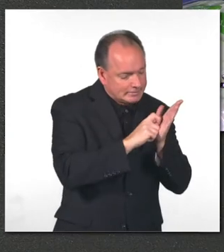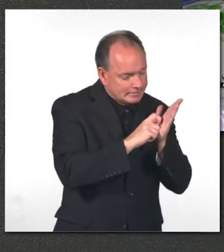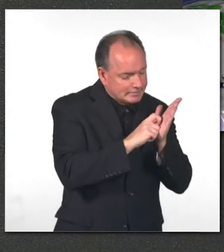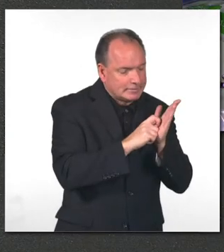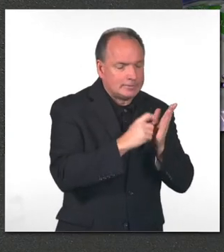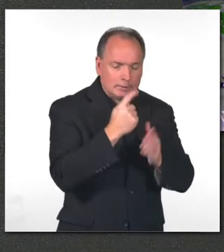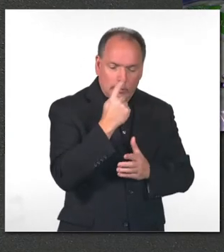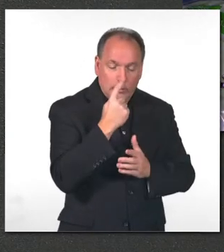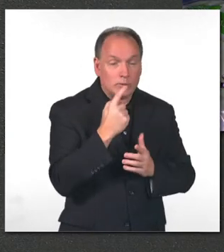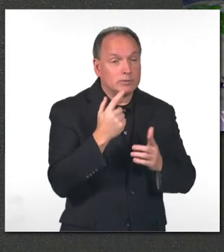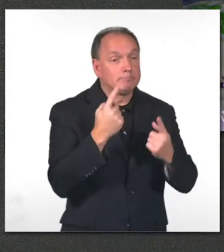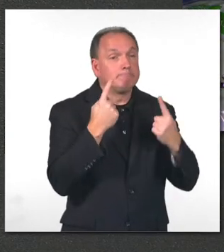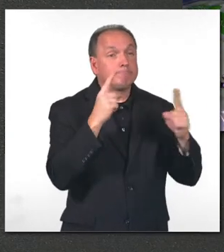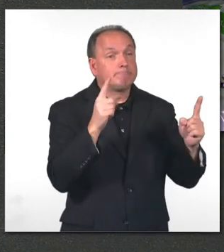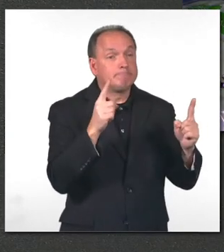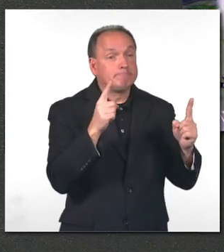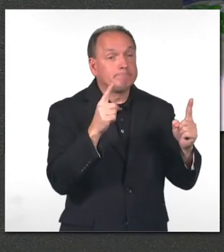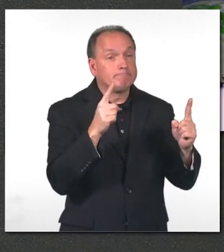Here we go.